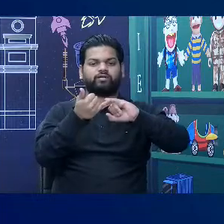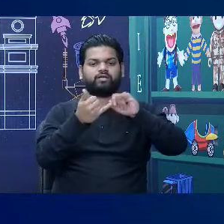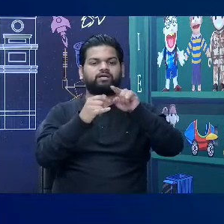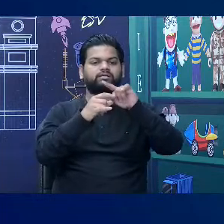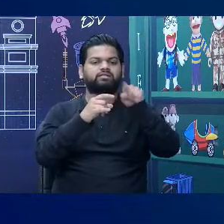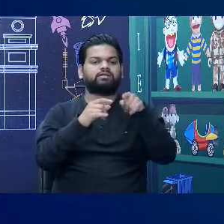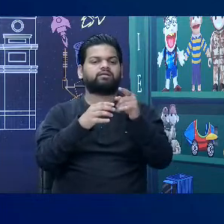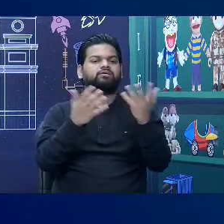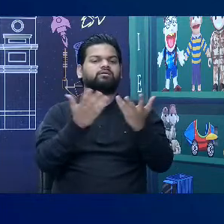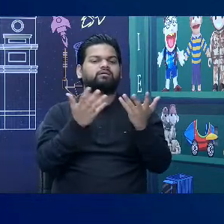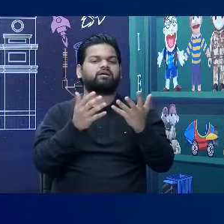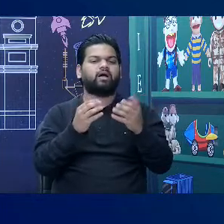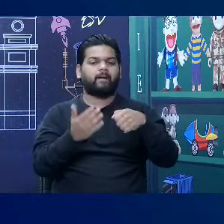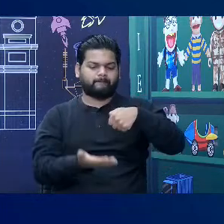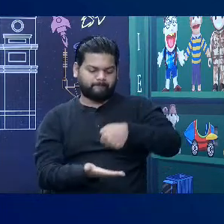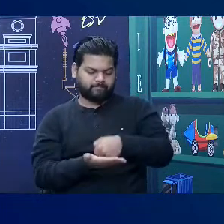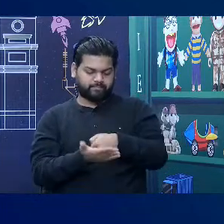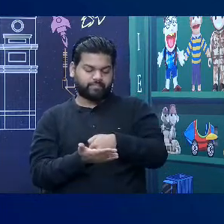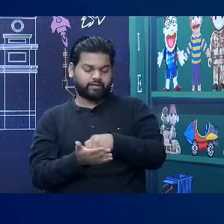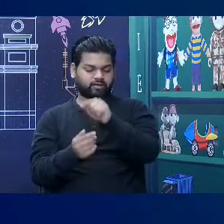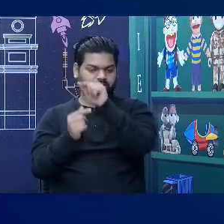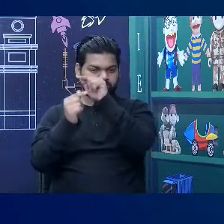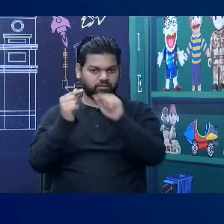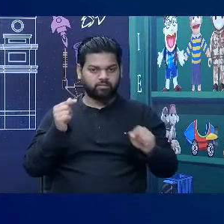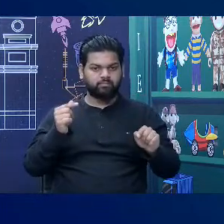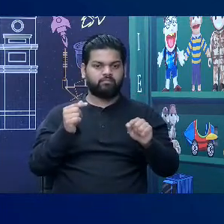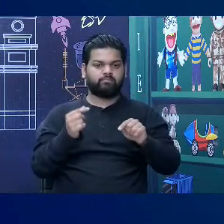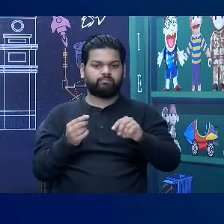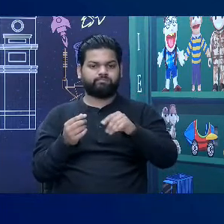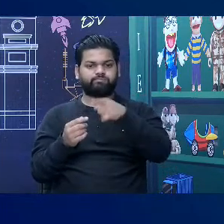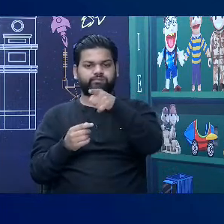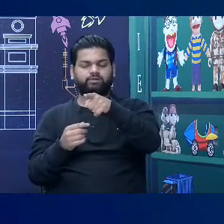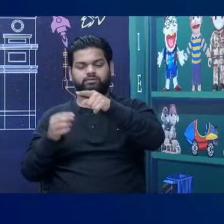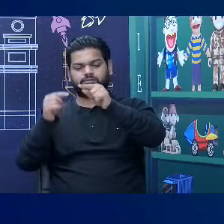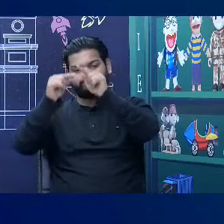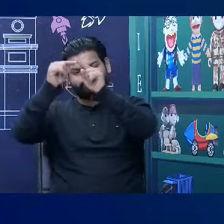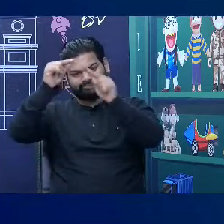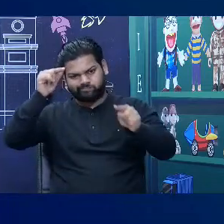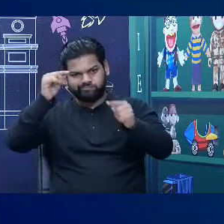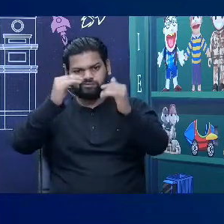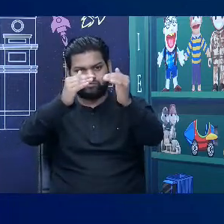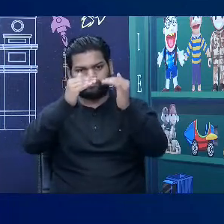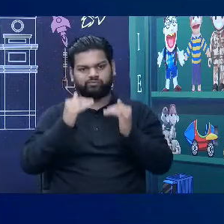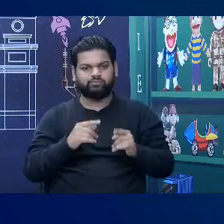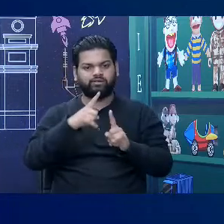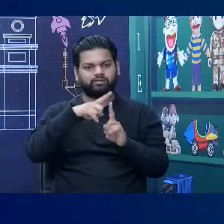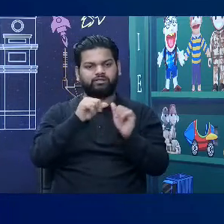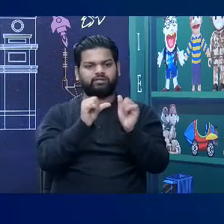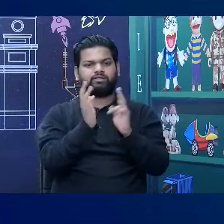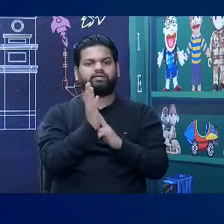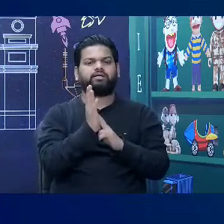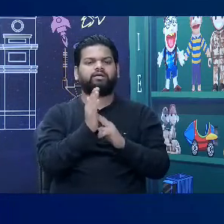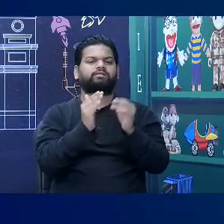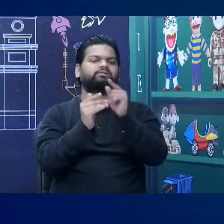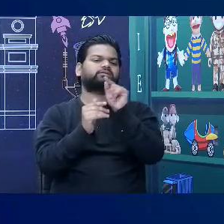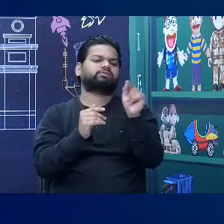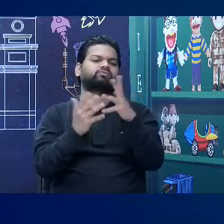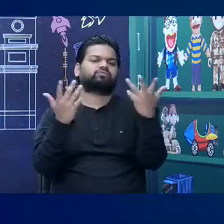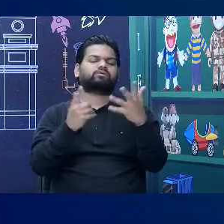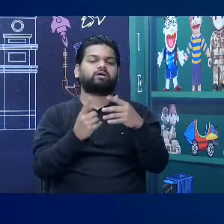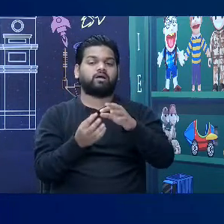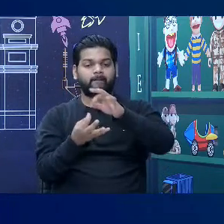other formula also. Some people have. Sin theta is equal to perpendicular upon hypotenuse.